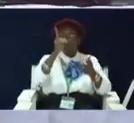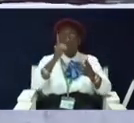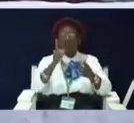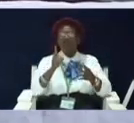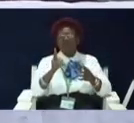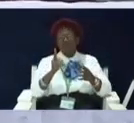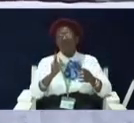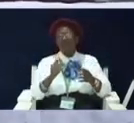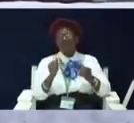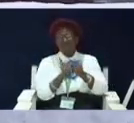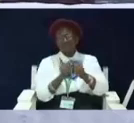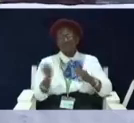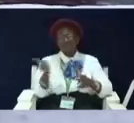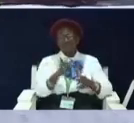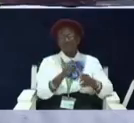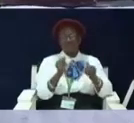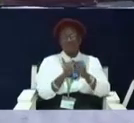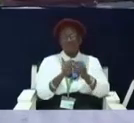your heart,